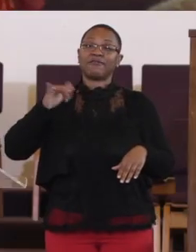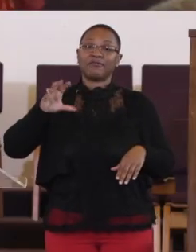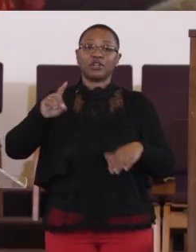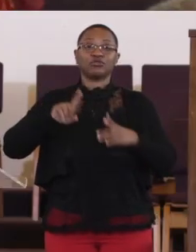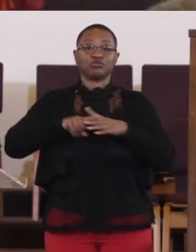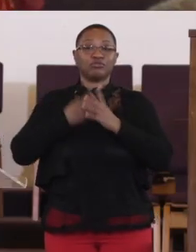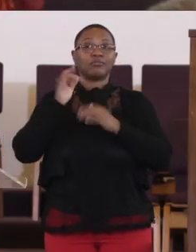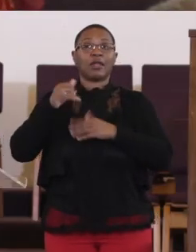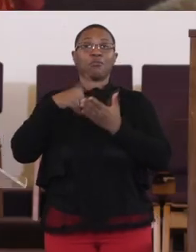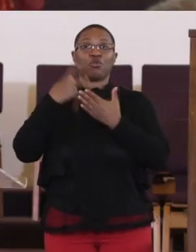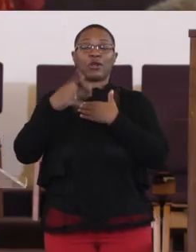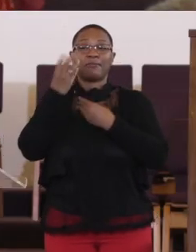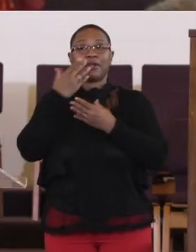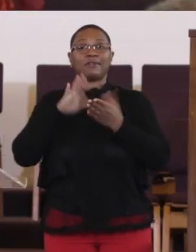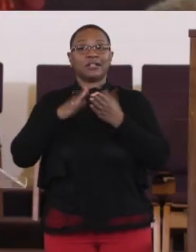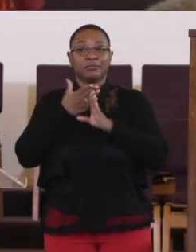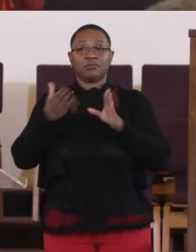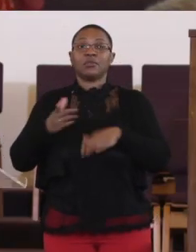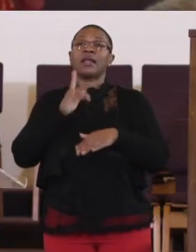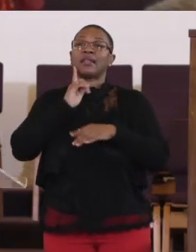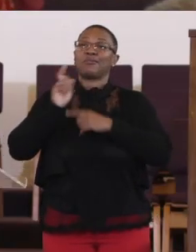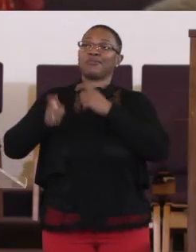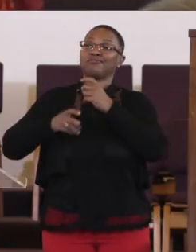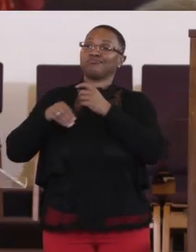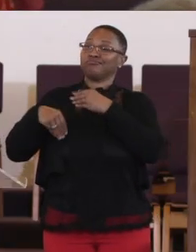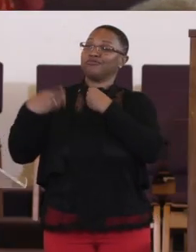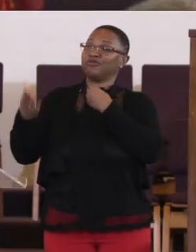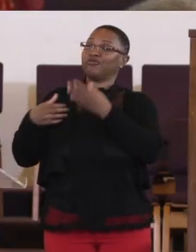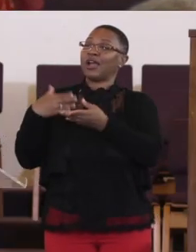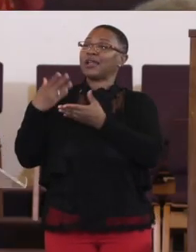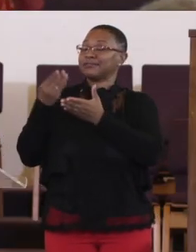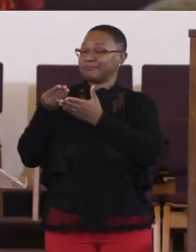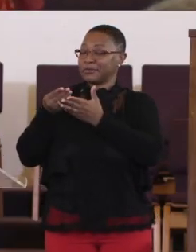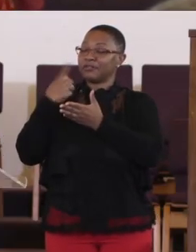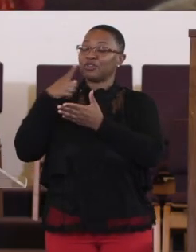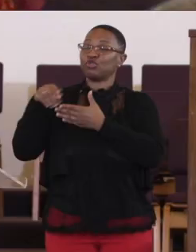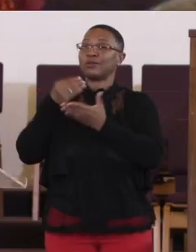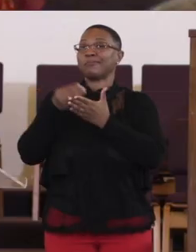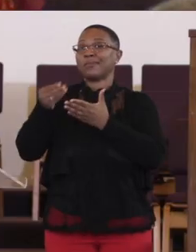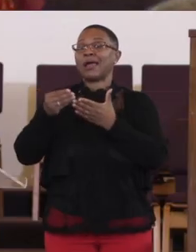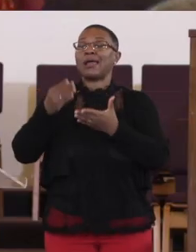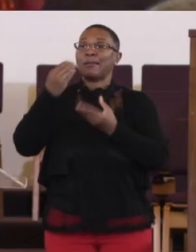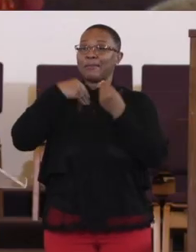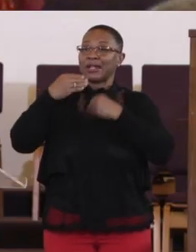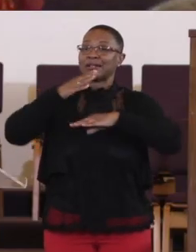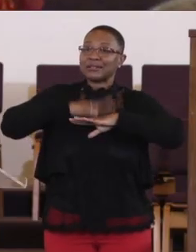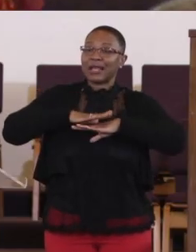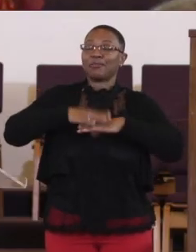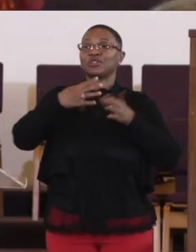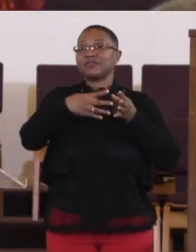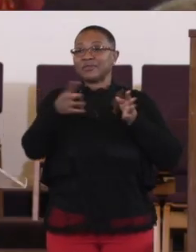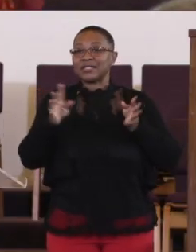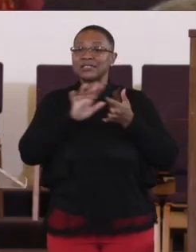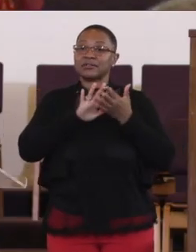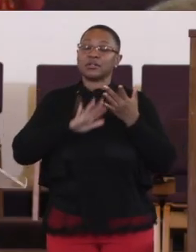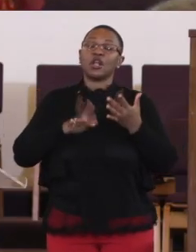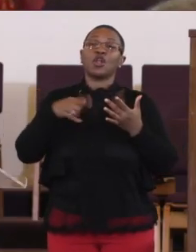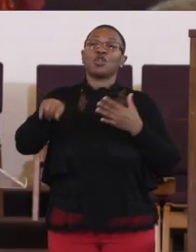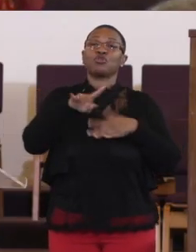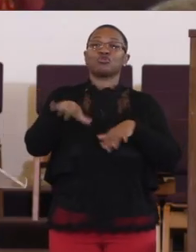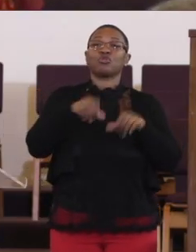tables in the parks, just as you said. And for those neighborhoods that are hosting solar panels, we've got $15,000